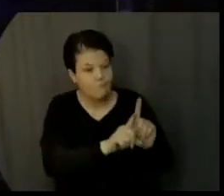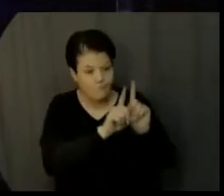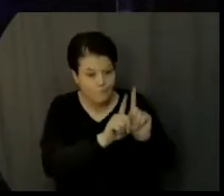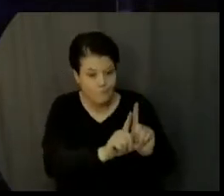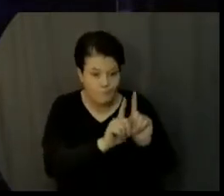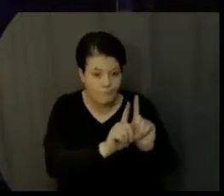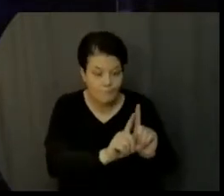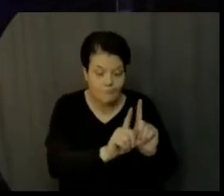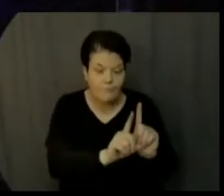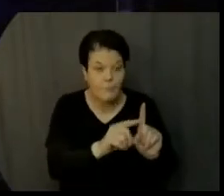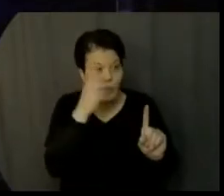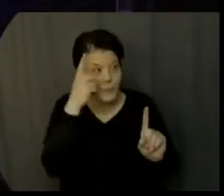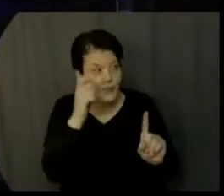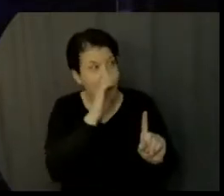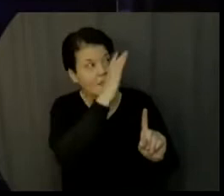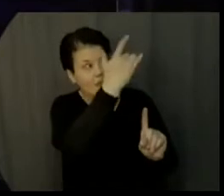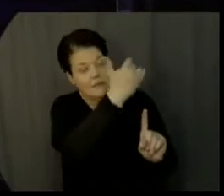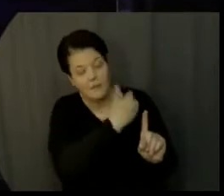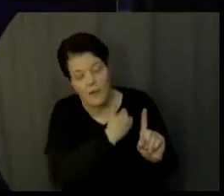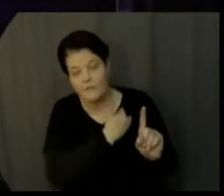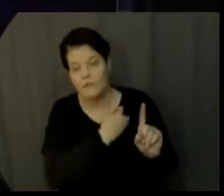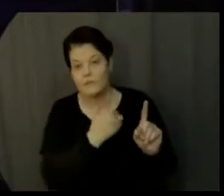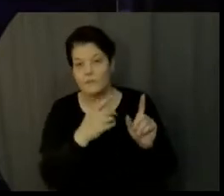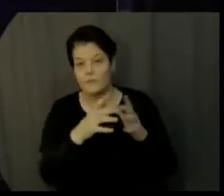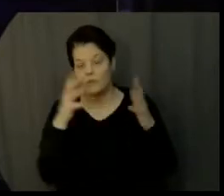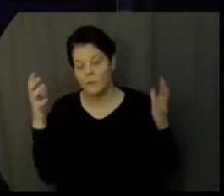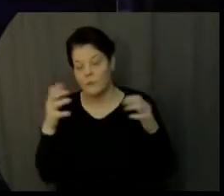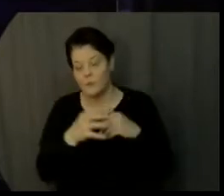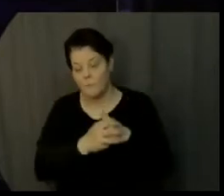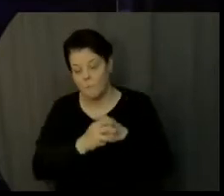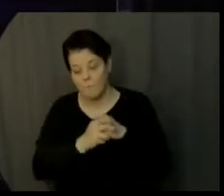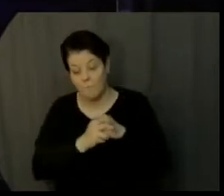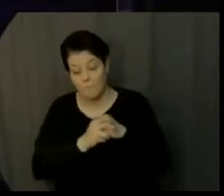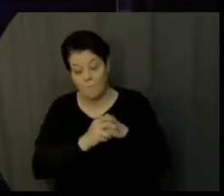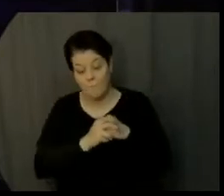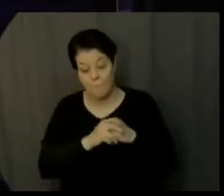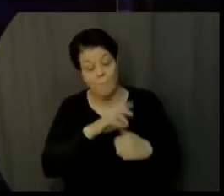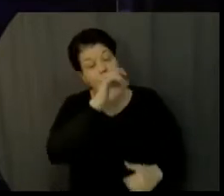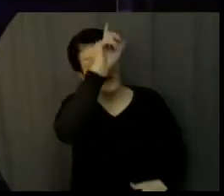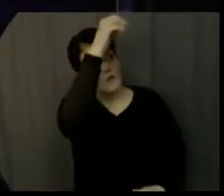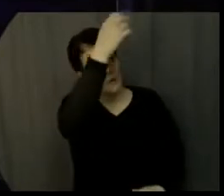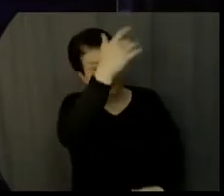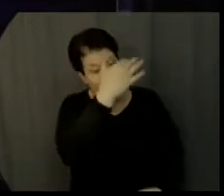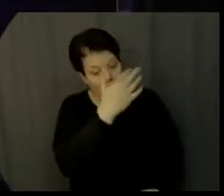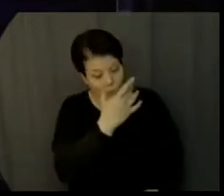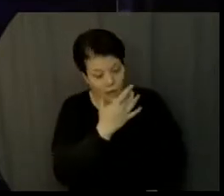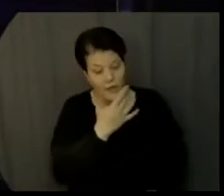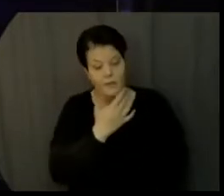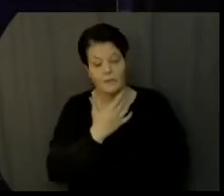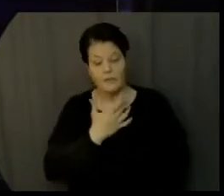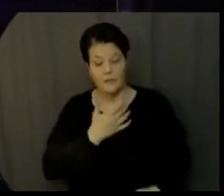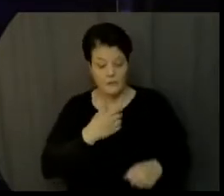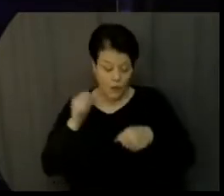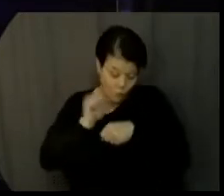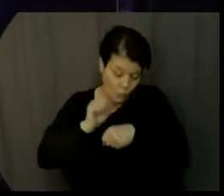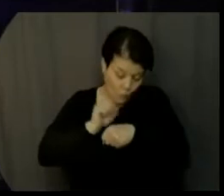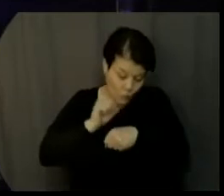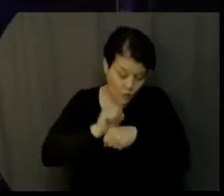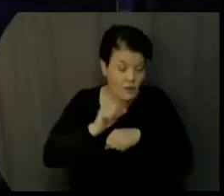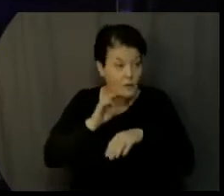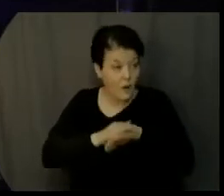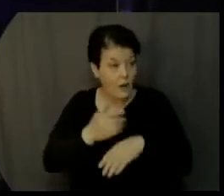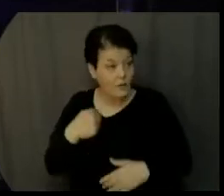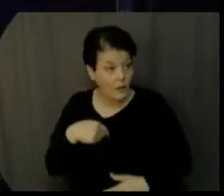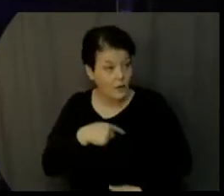And so he's got this work, the grace of God is doing a work and shaping us. We're like clay in his hands, and